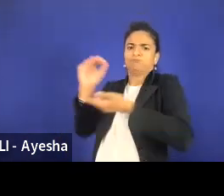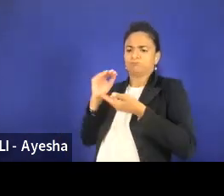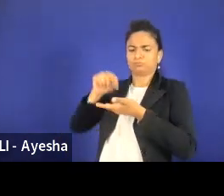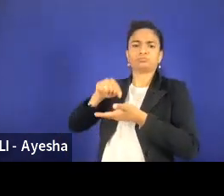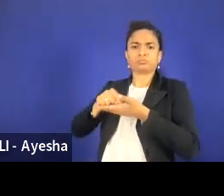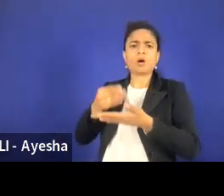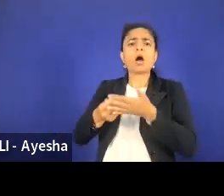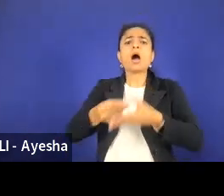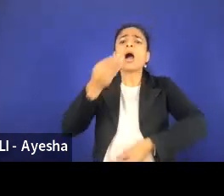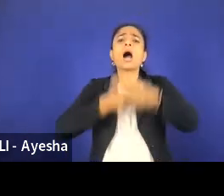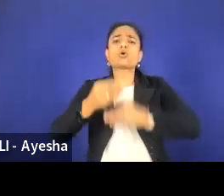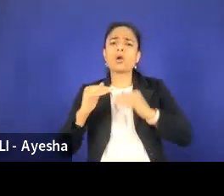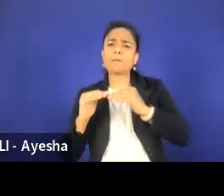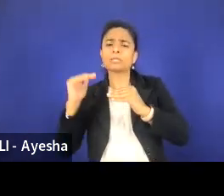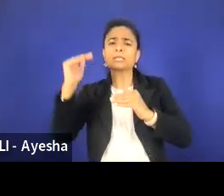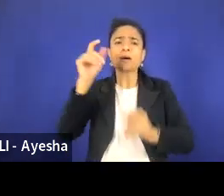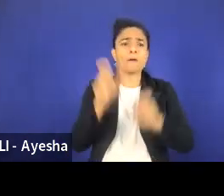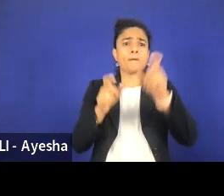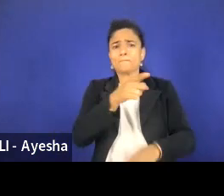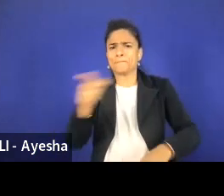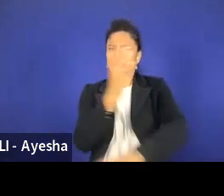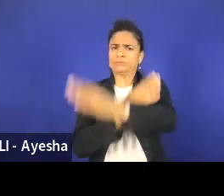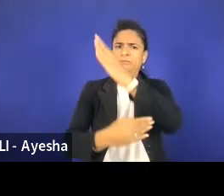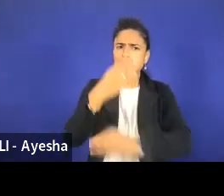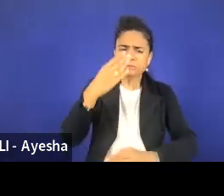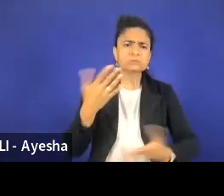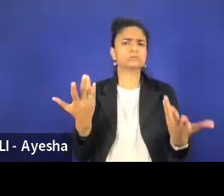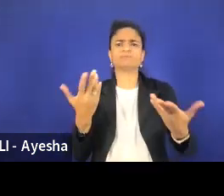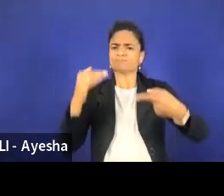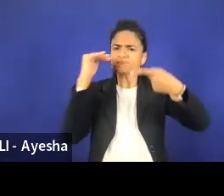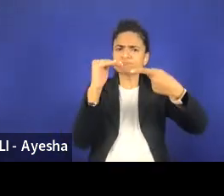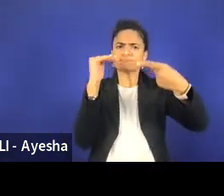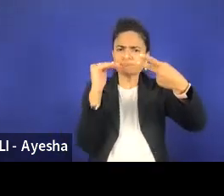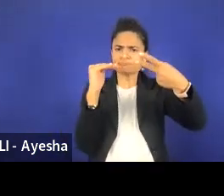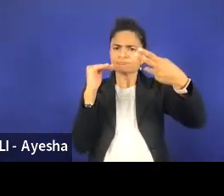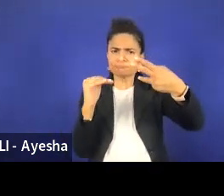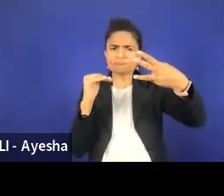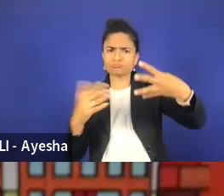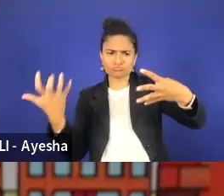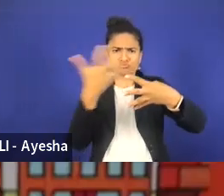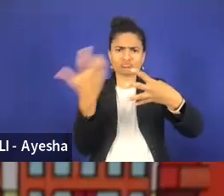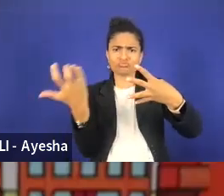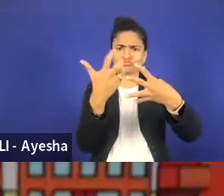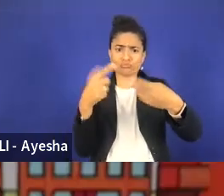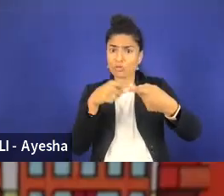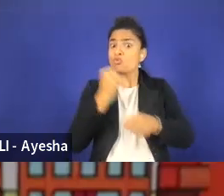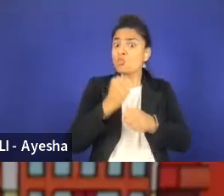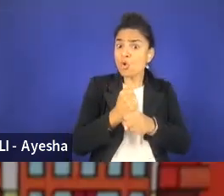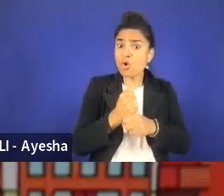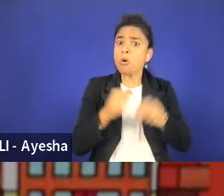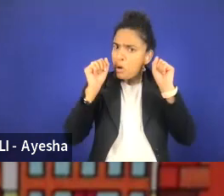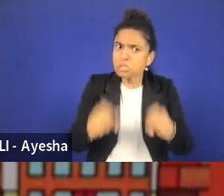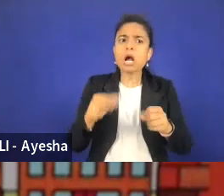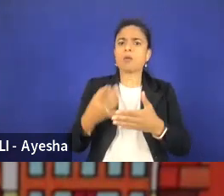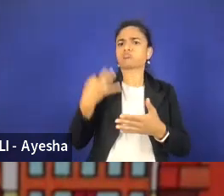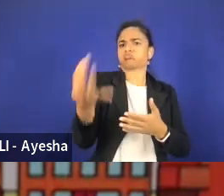are employed also qualify to apply. Three, it is open to all impairment groups. The Disability Allowance Scheme indicates